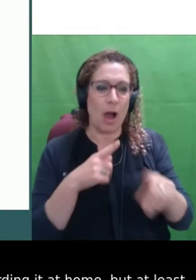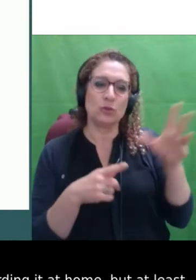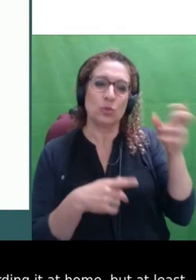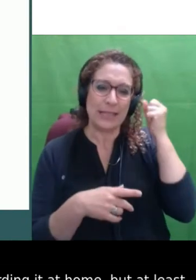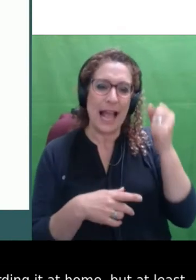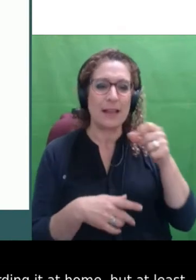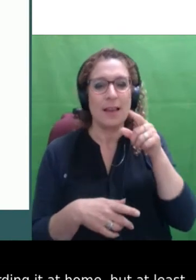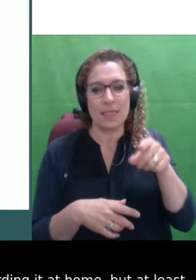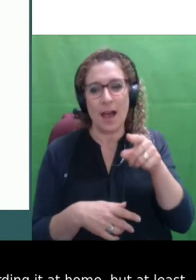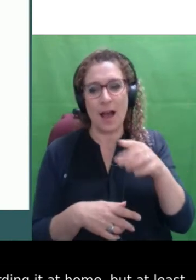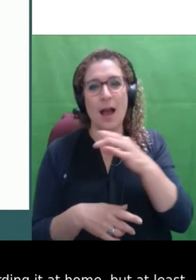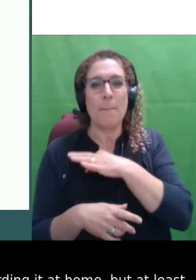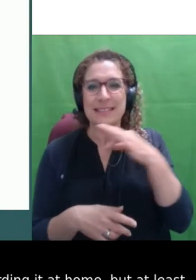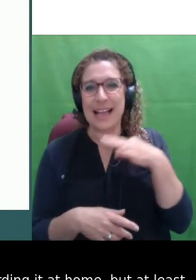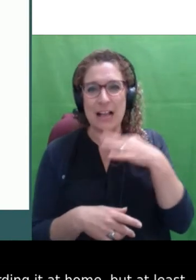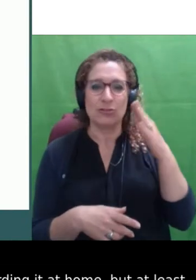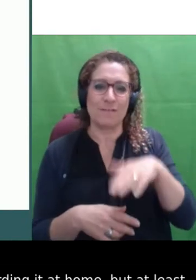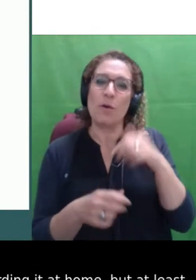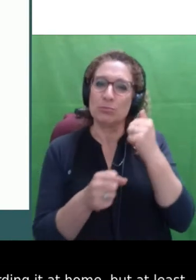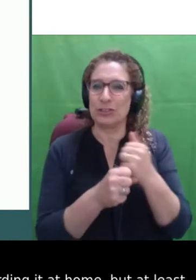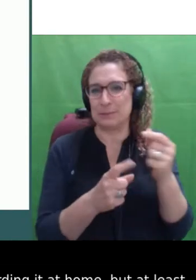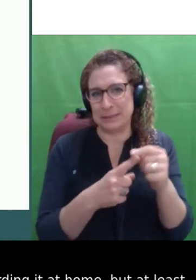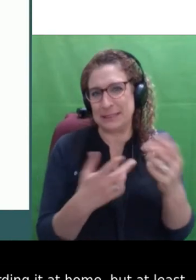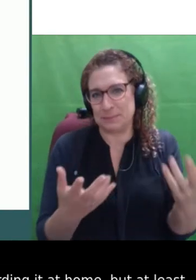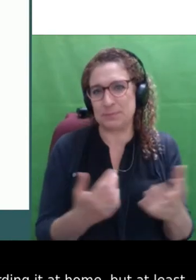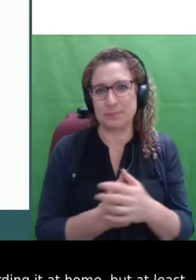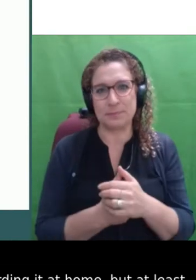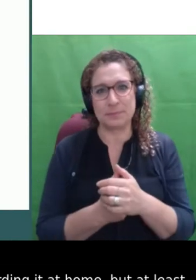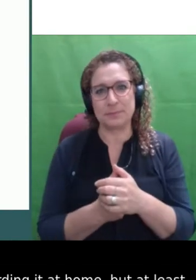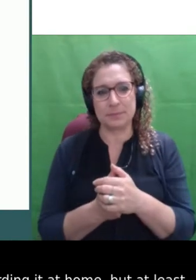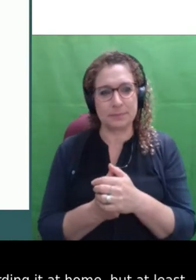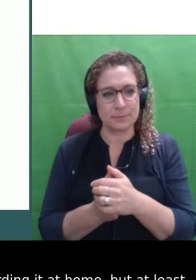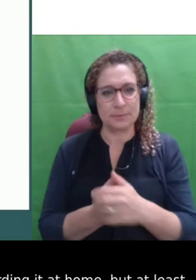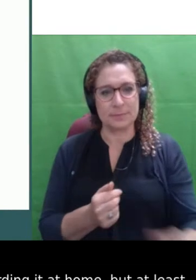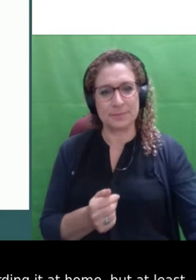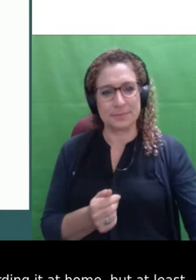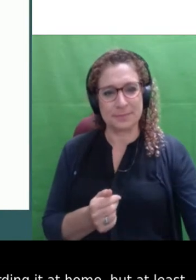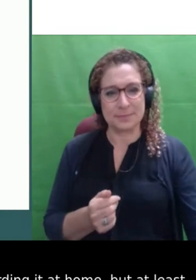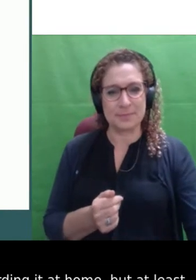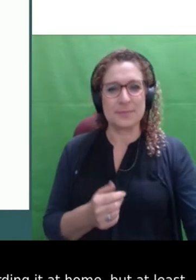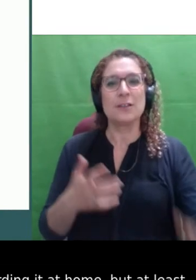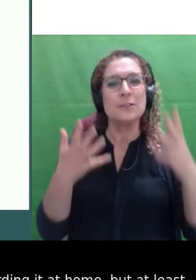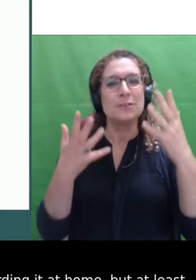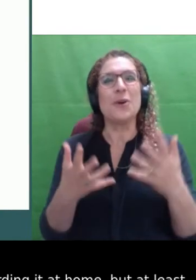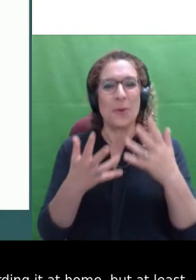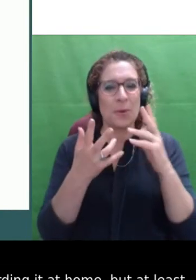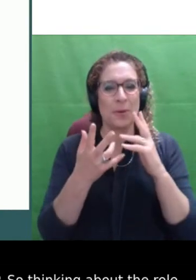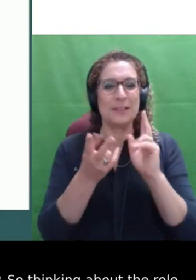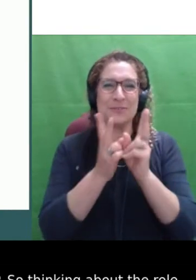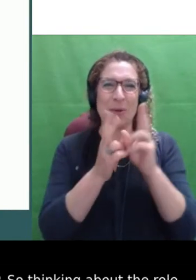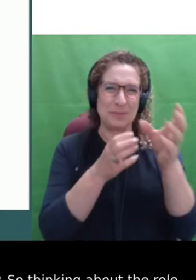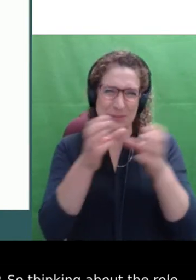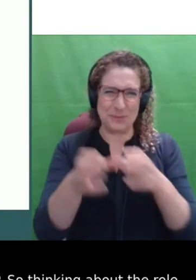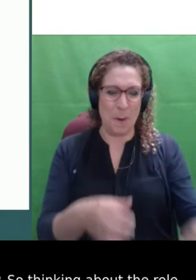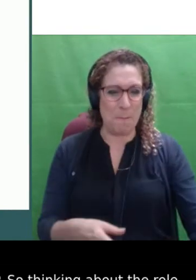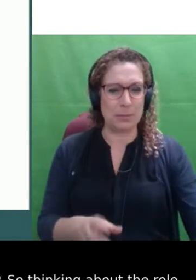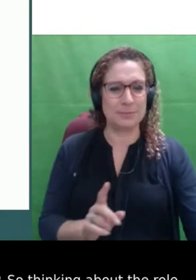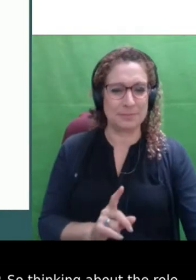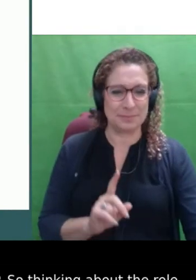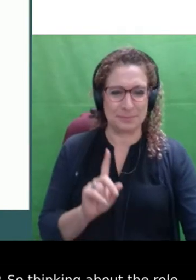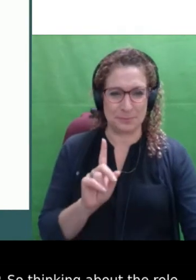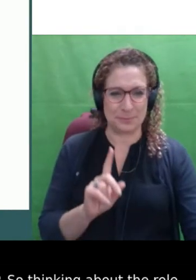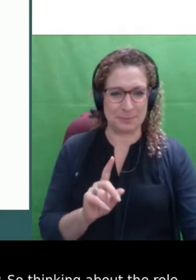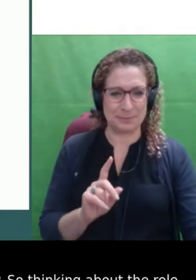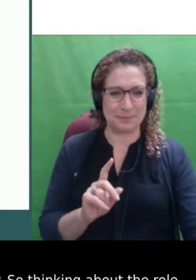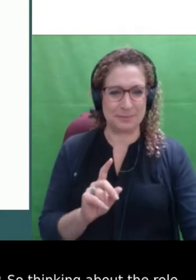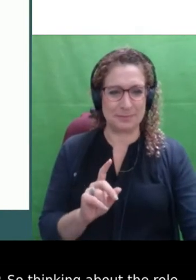from their gp so thinking about the role of the pharmacist you're often the first point of contact and i